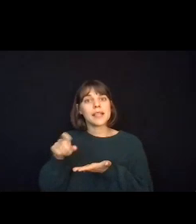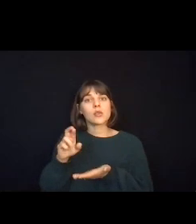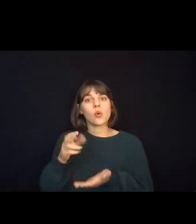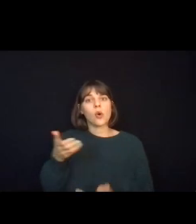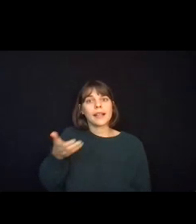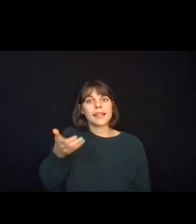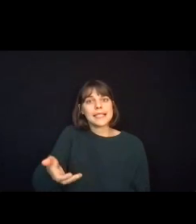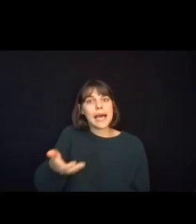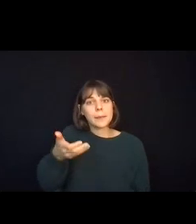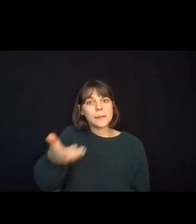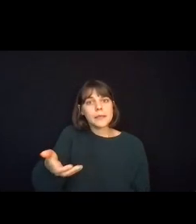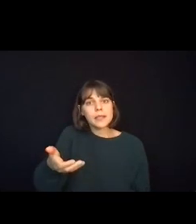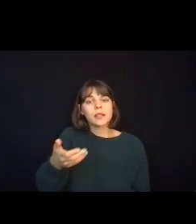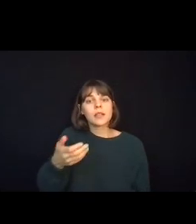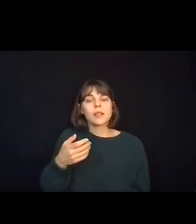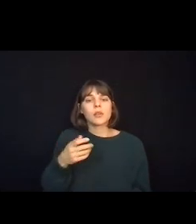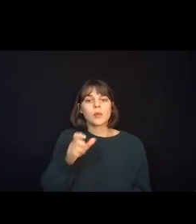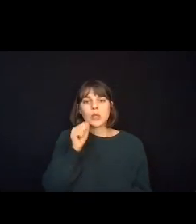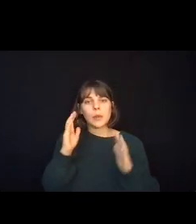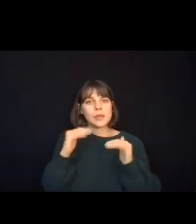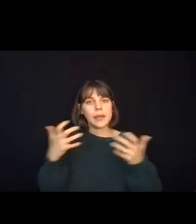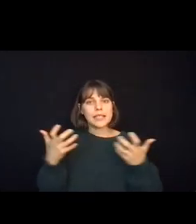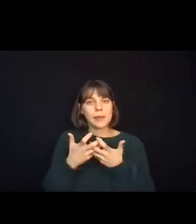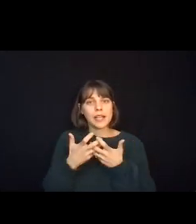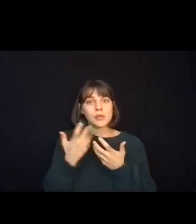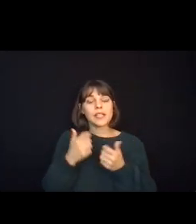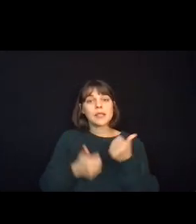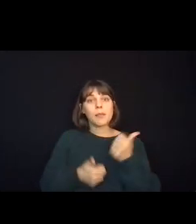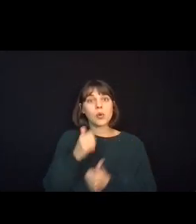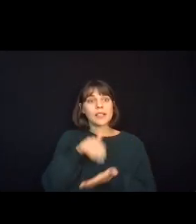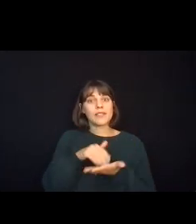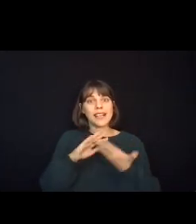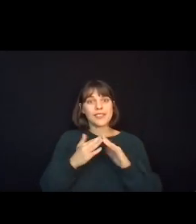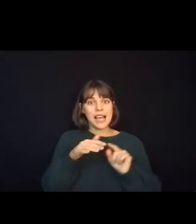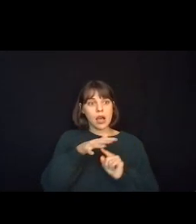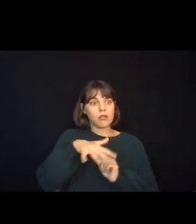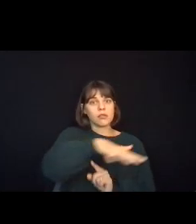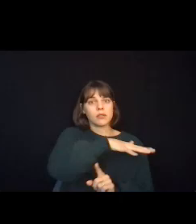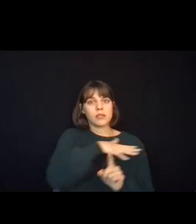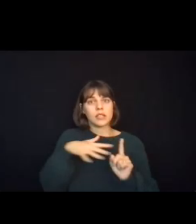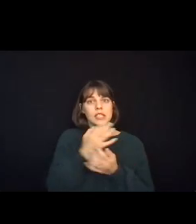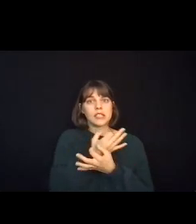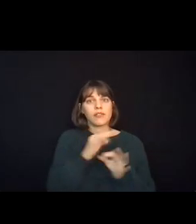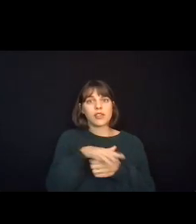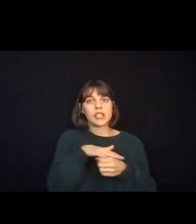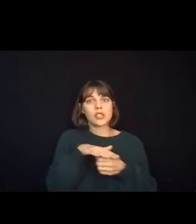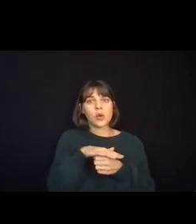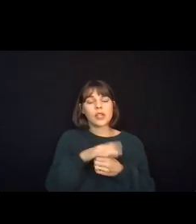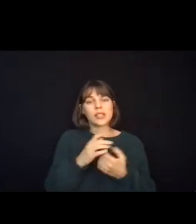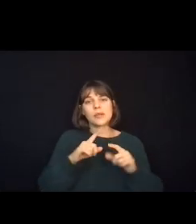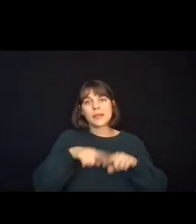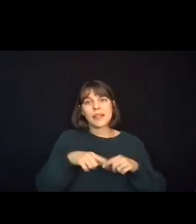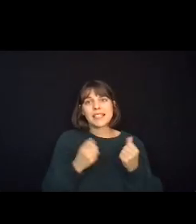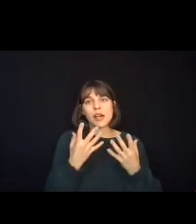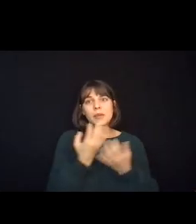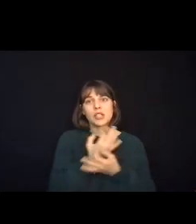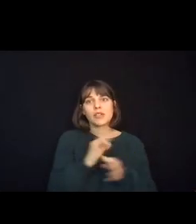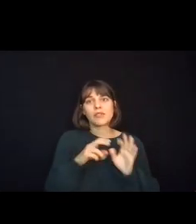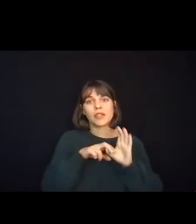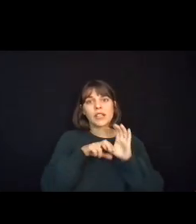match because, like Catherine said, a big portion of that is downtown free zone. So it's just a matter of how much kind of free ridership is happening